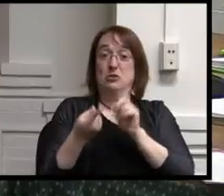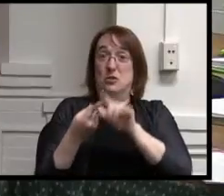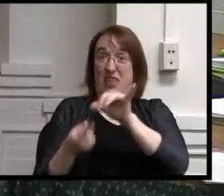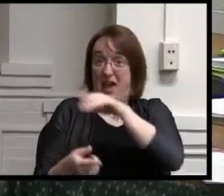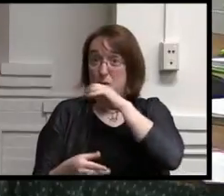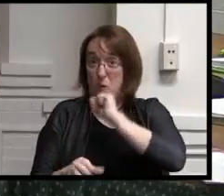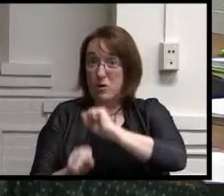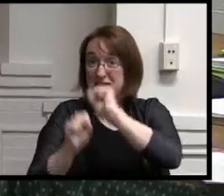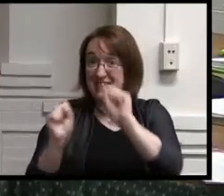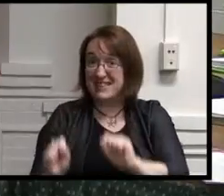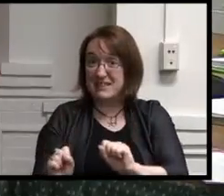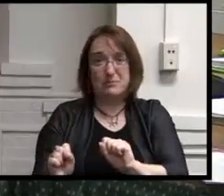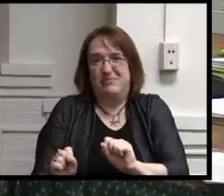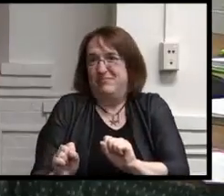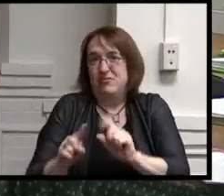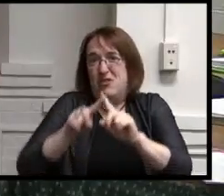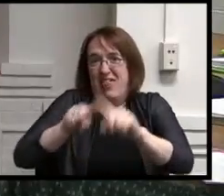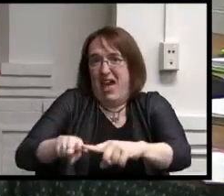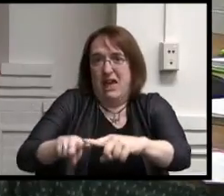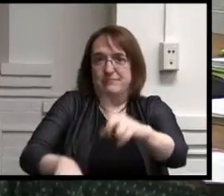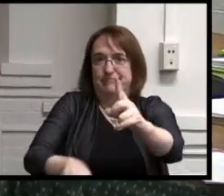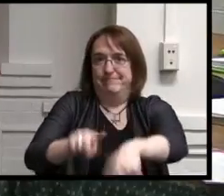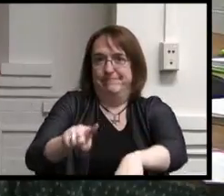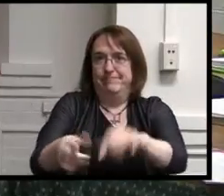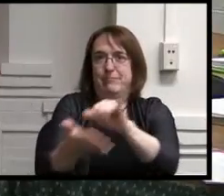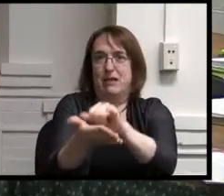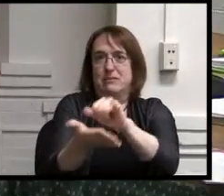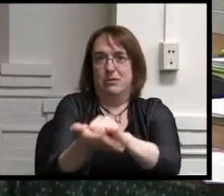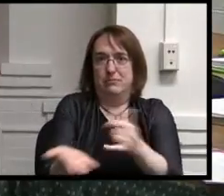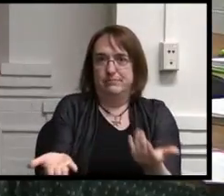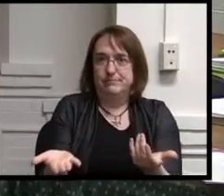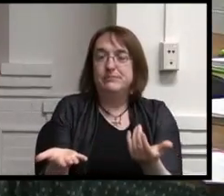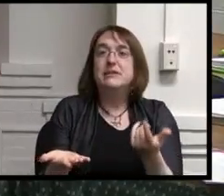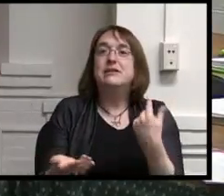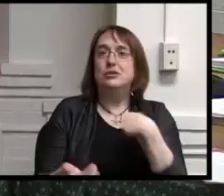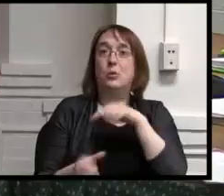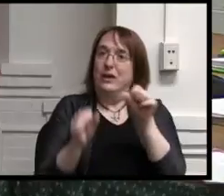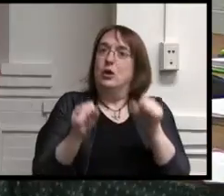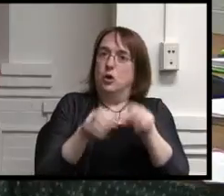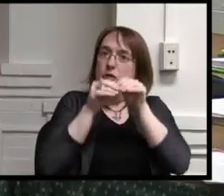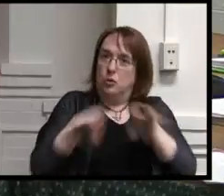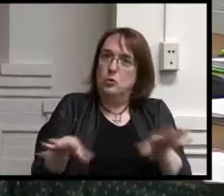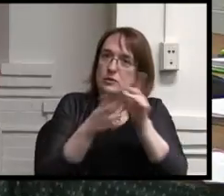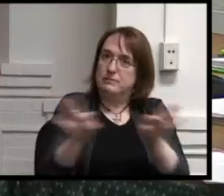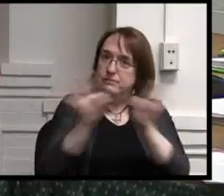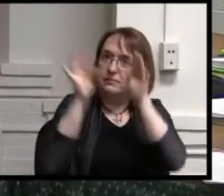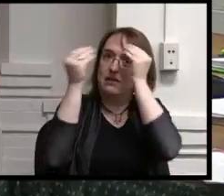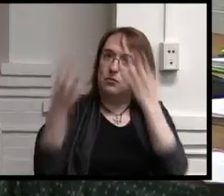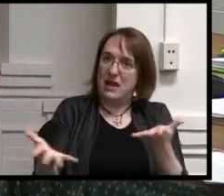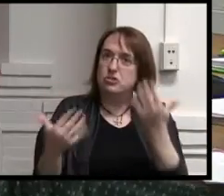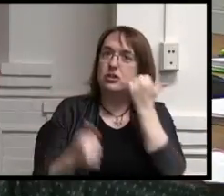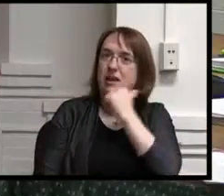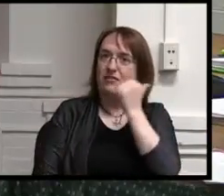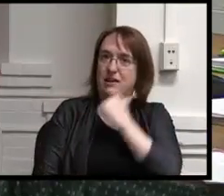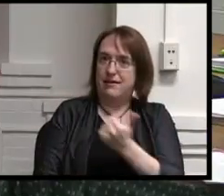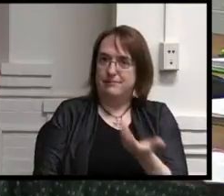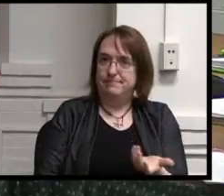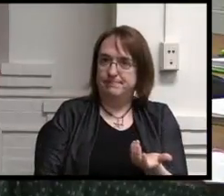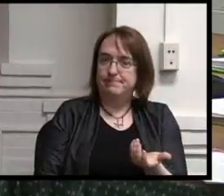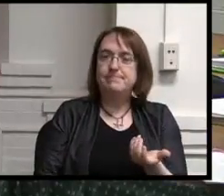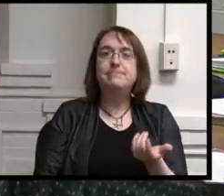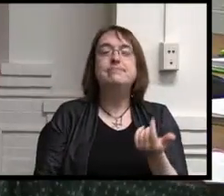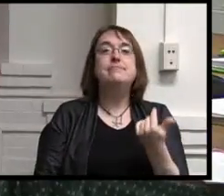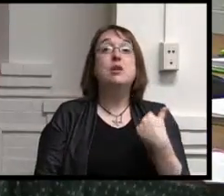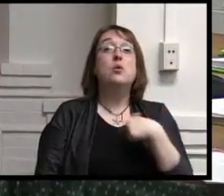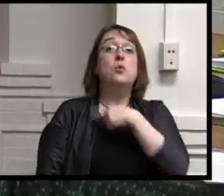themselves are unreliable. And so we're at risk of losing data on a daily basis. We believe